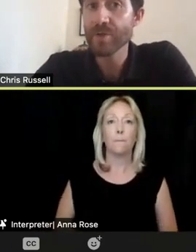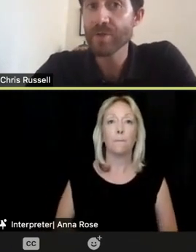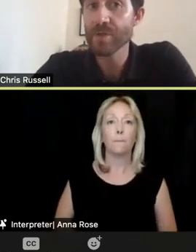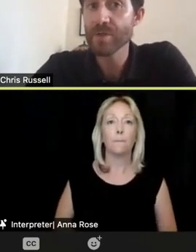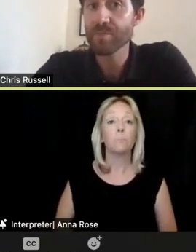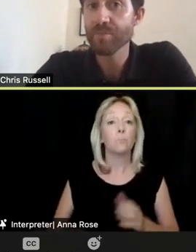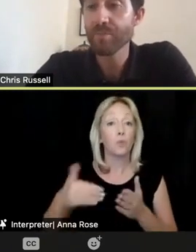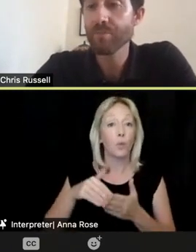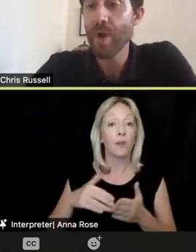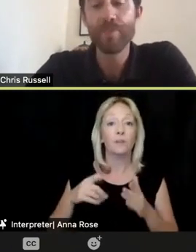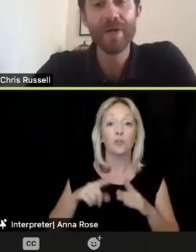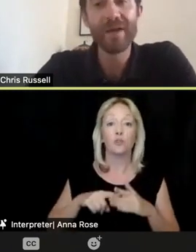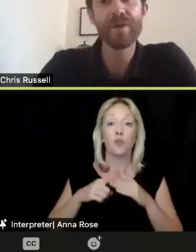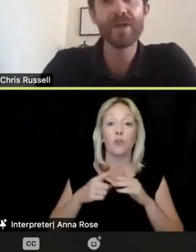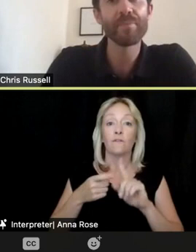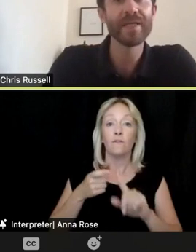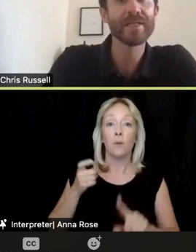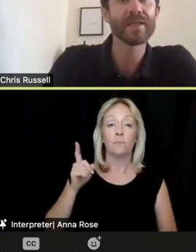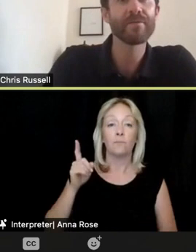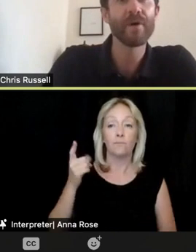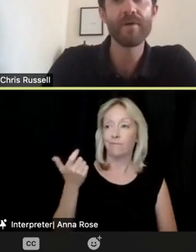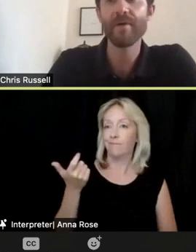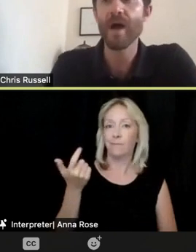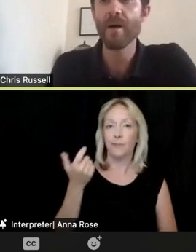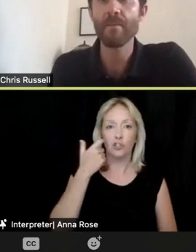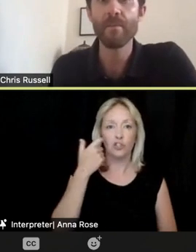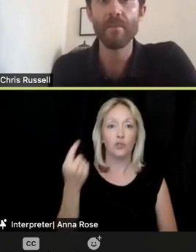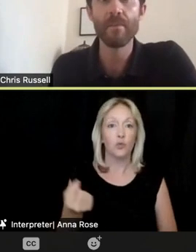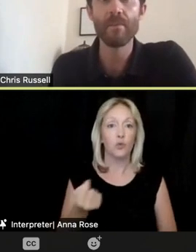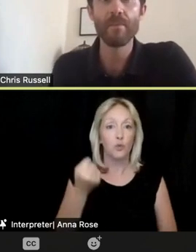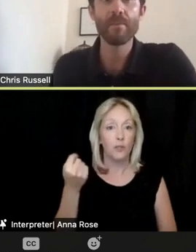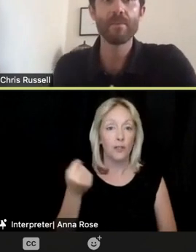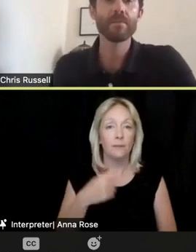left off, which was a pretty convenient place to leave off,